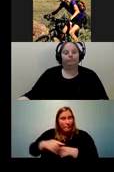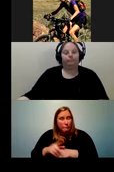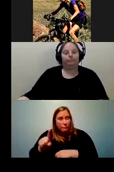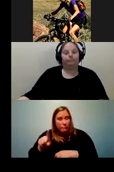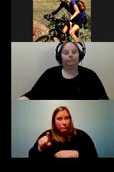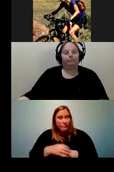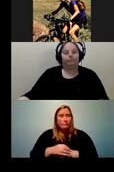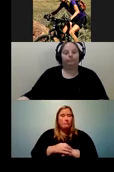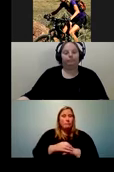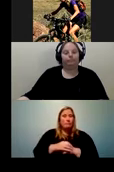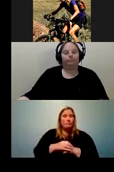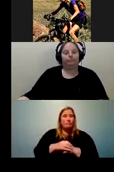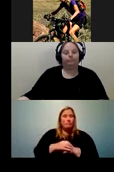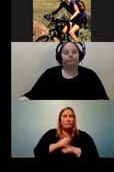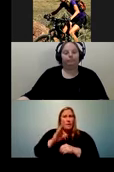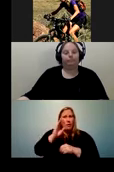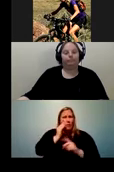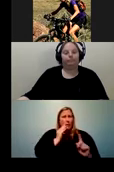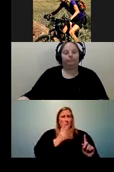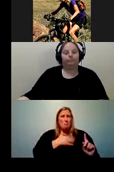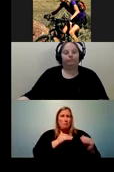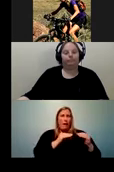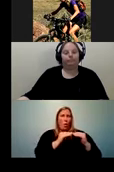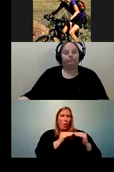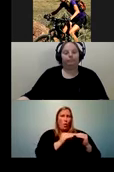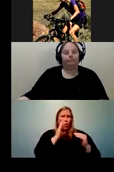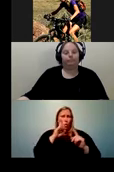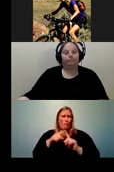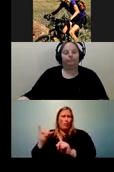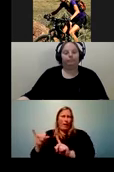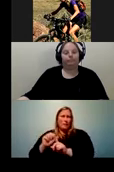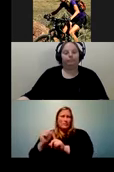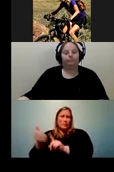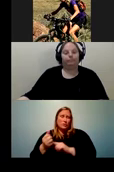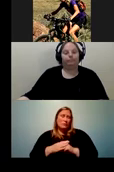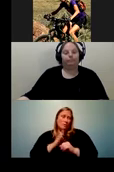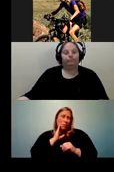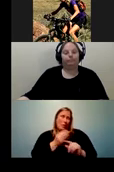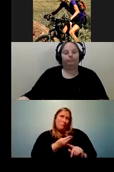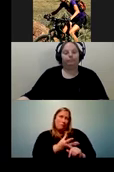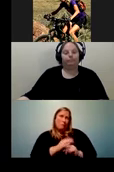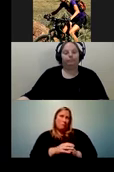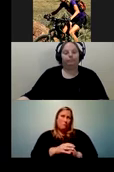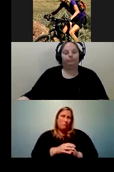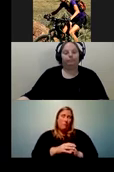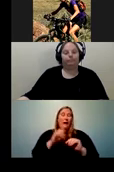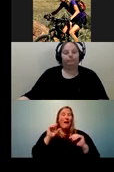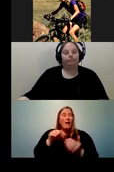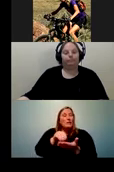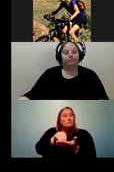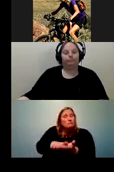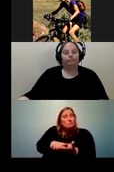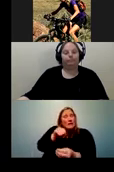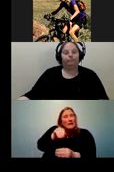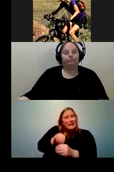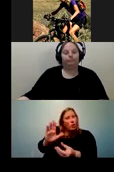would you feel telling a colleague about this? And am I comfortable in documenting this decision in a file? All